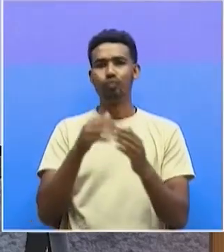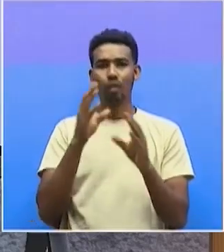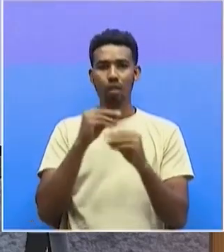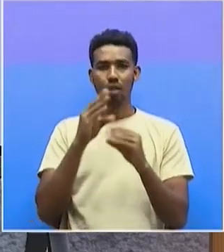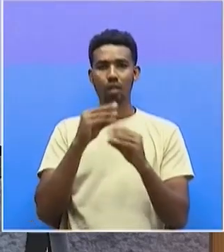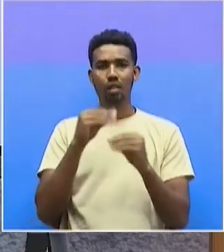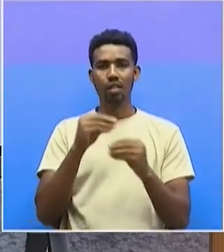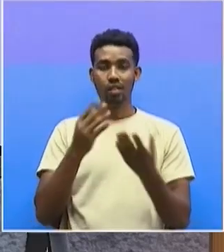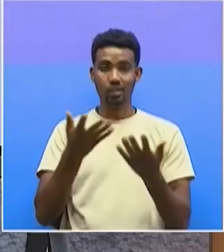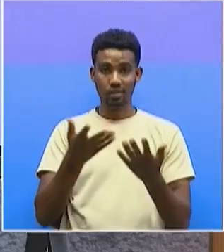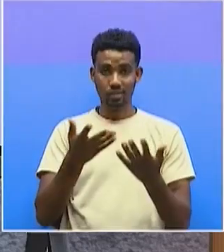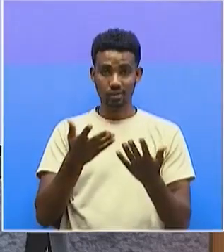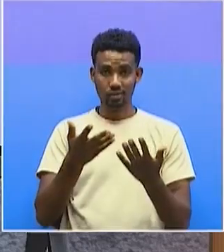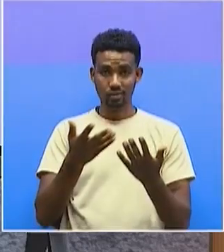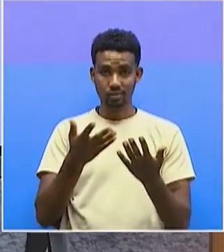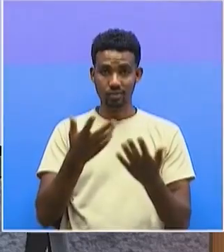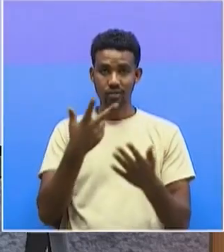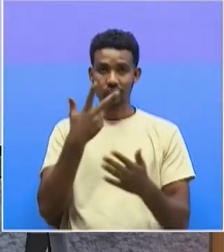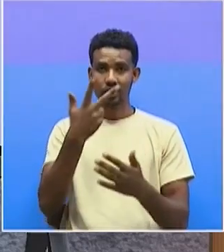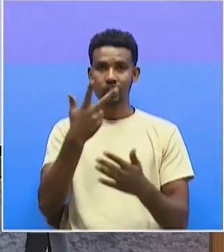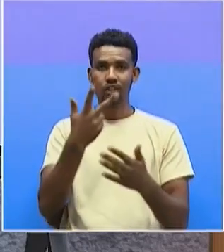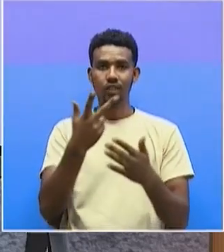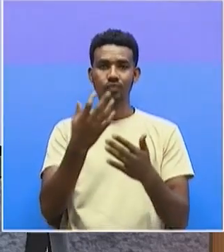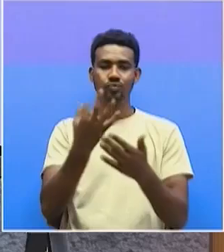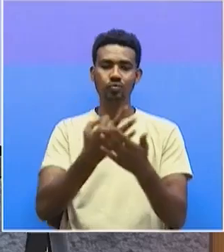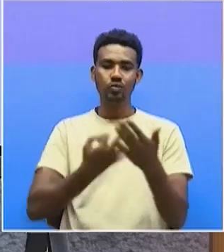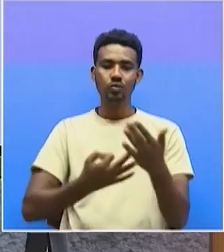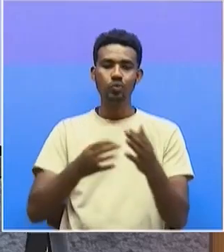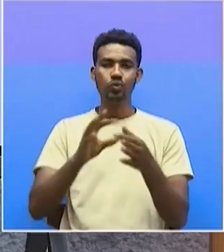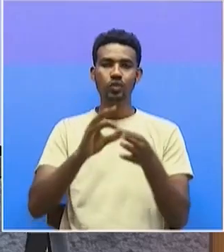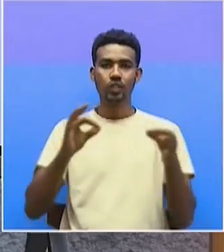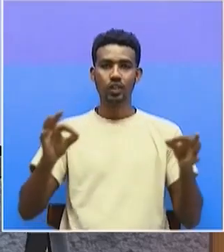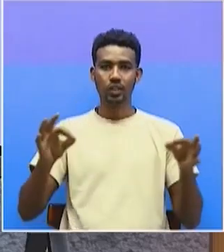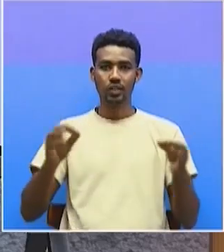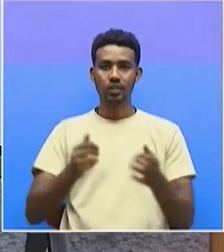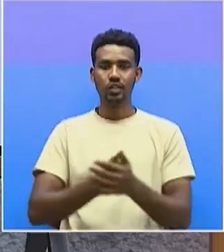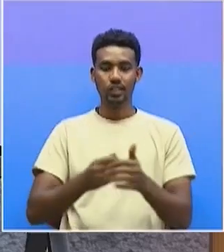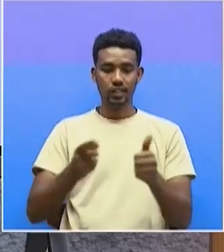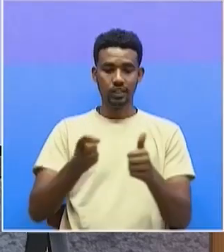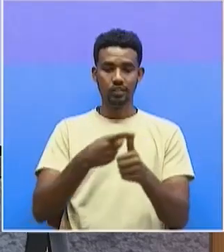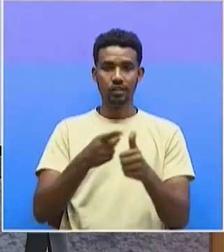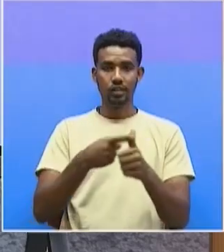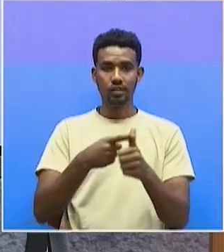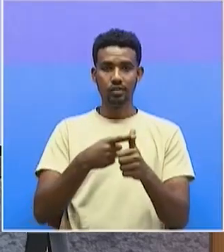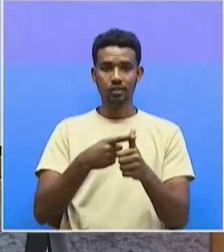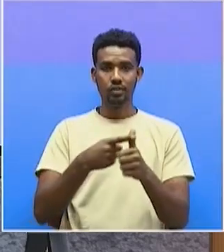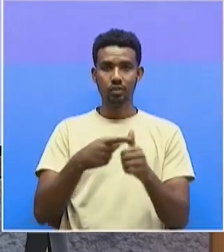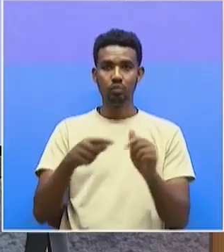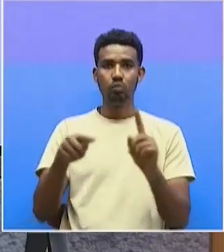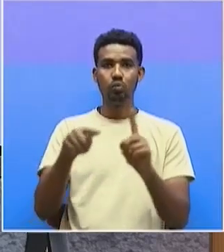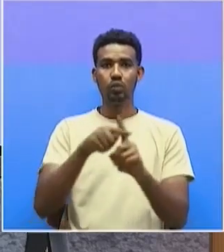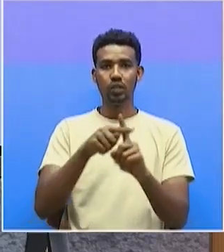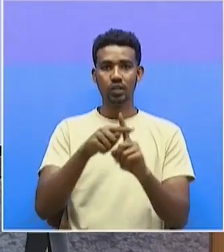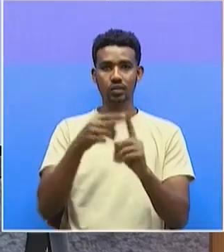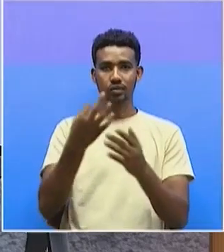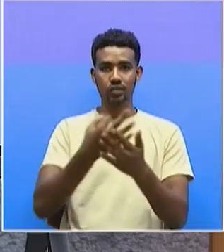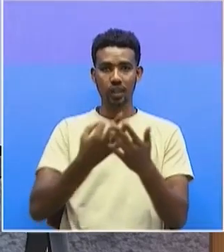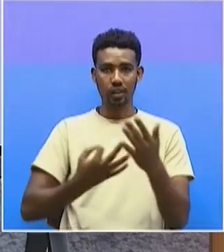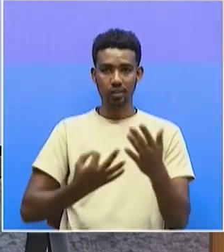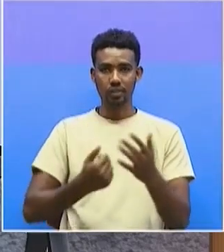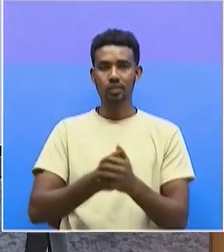with 3 forms of sentence. 3 forms of sentence. The first one is affirmative or positive